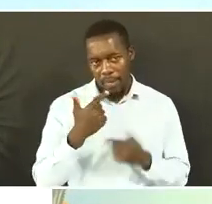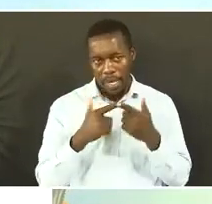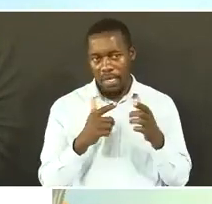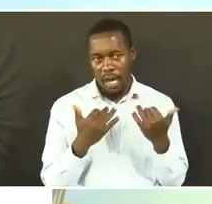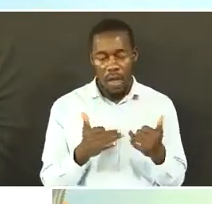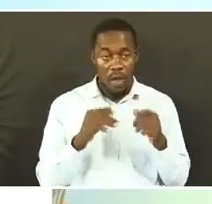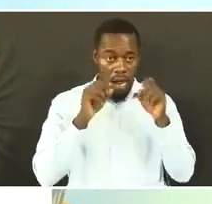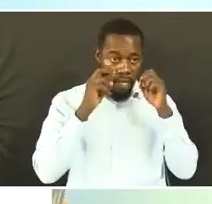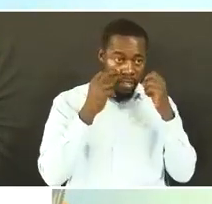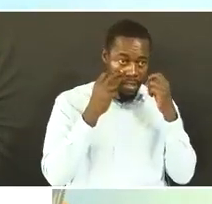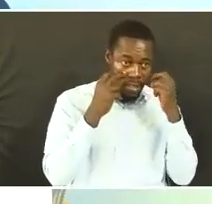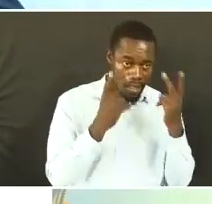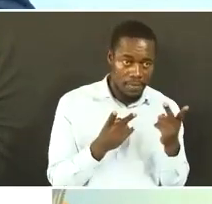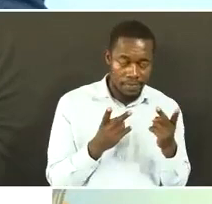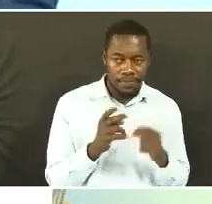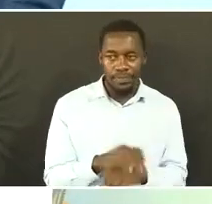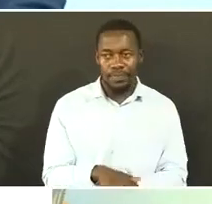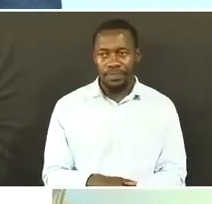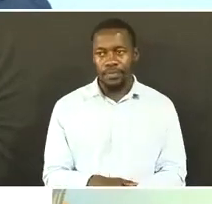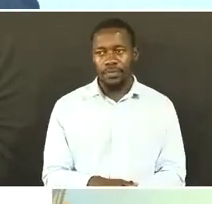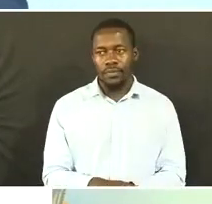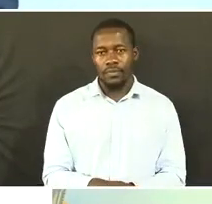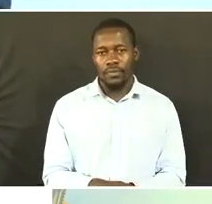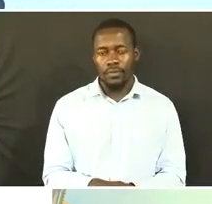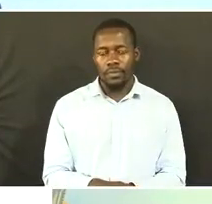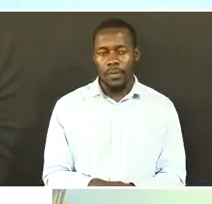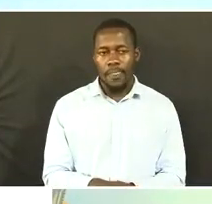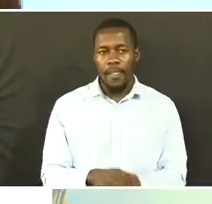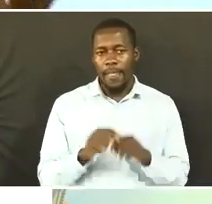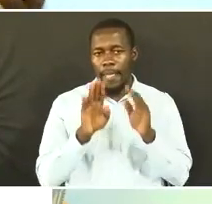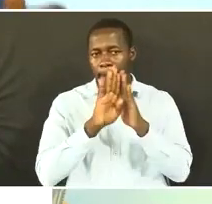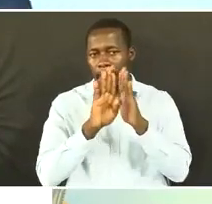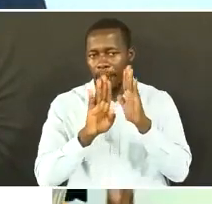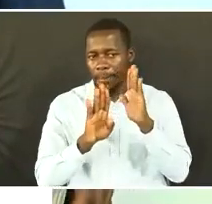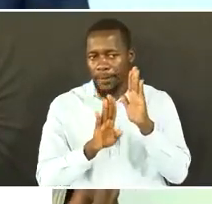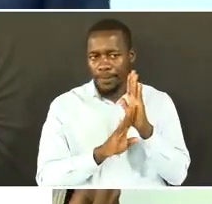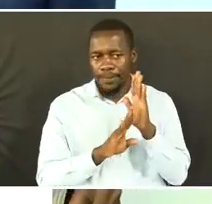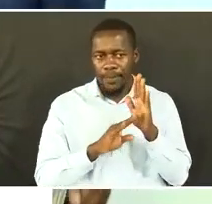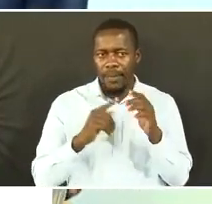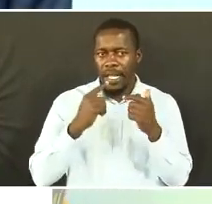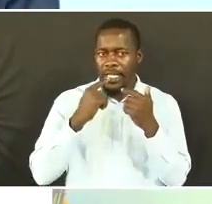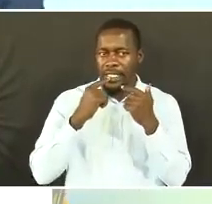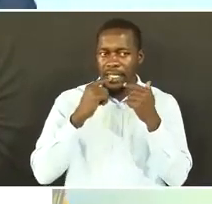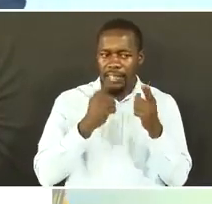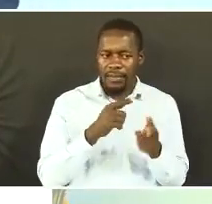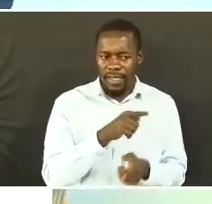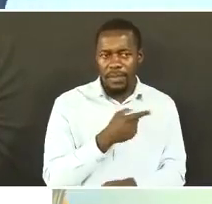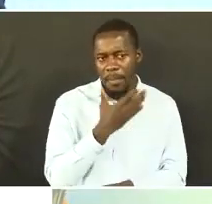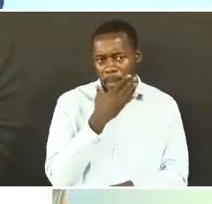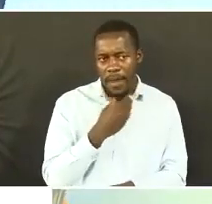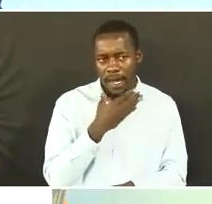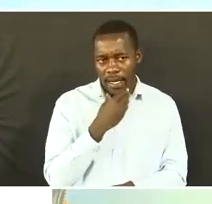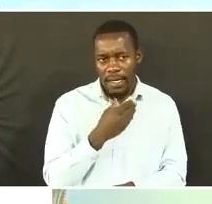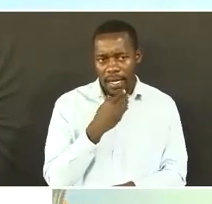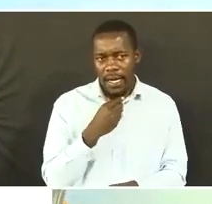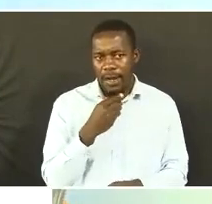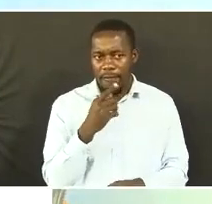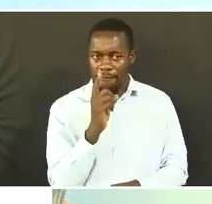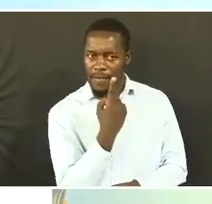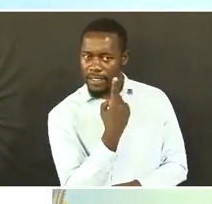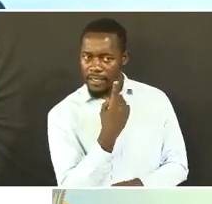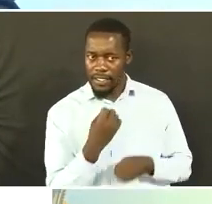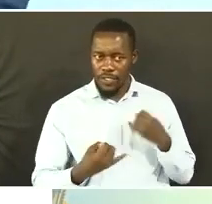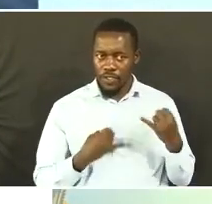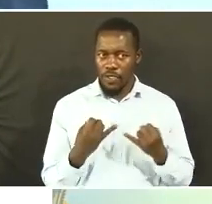The text is silent, friends, on how long this was, how long it took for him to come to his mind. We do not know,